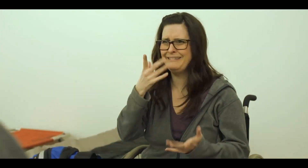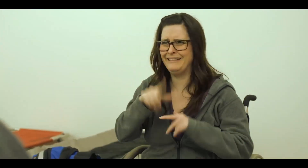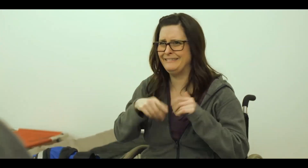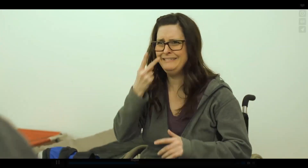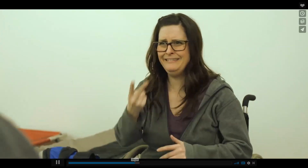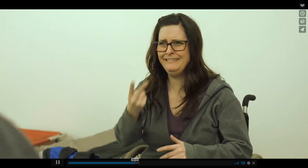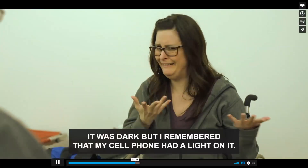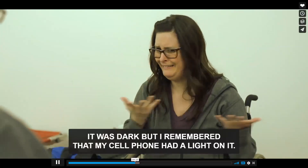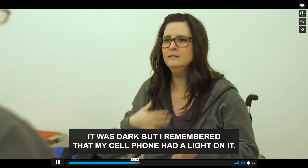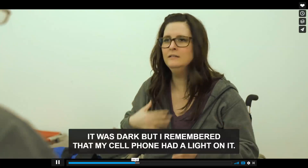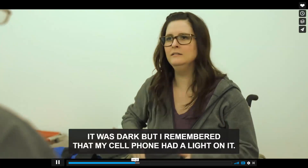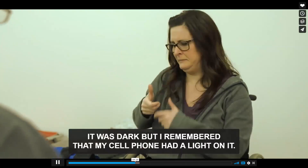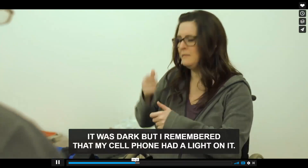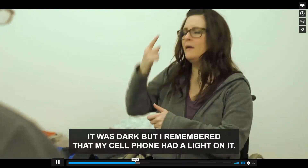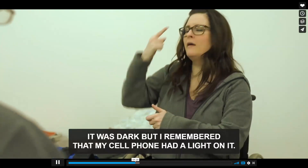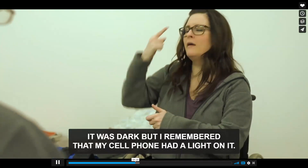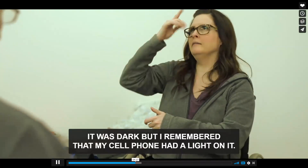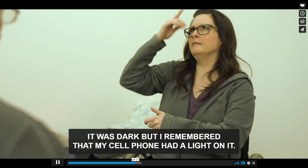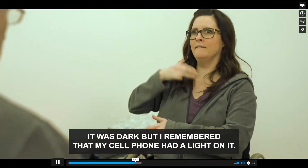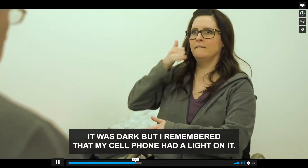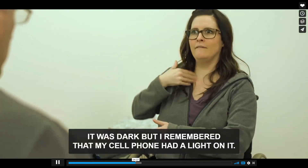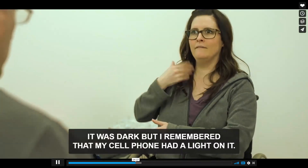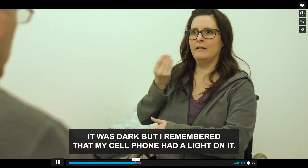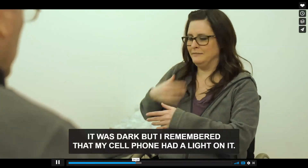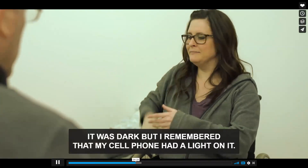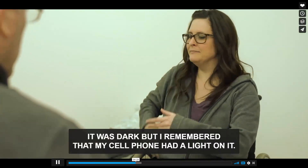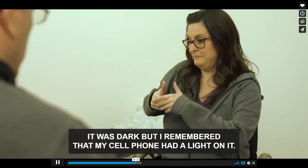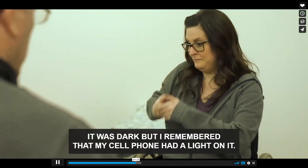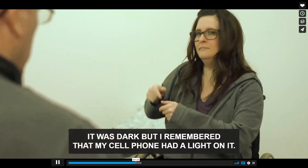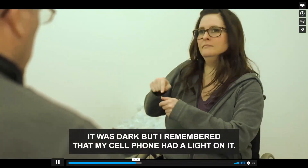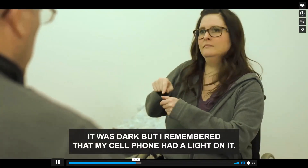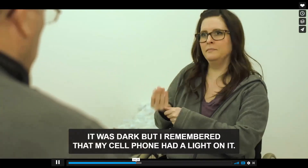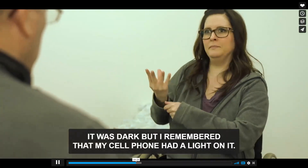dark, but I remember that my cell phone had a light on it.